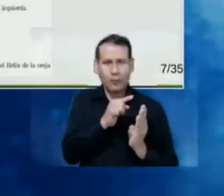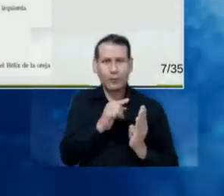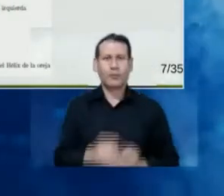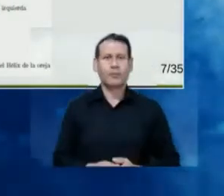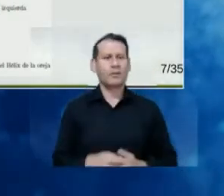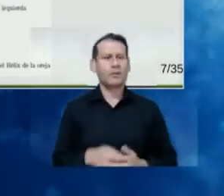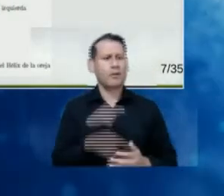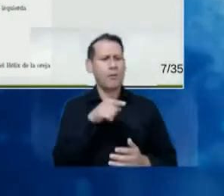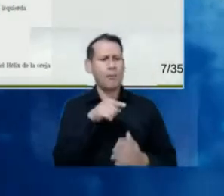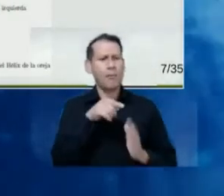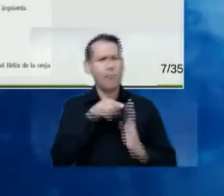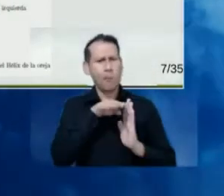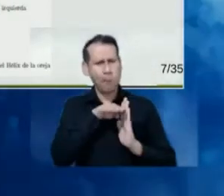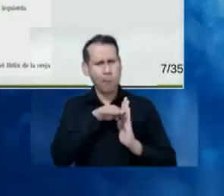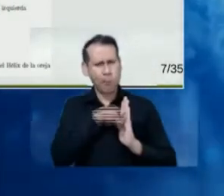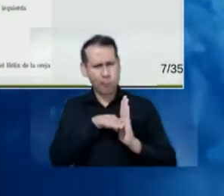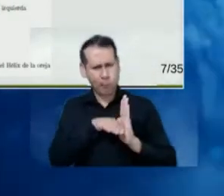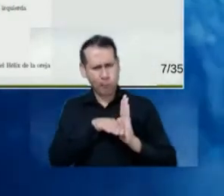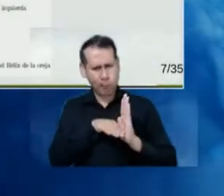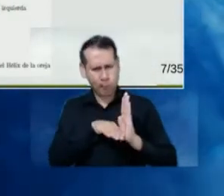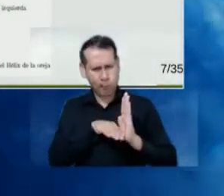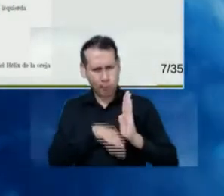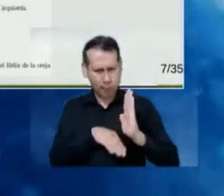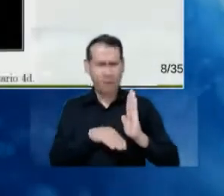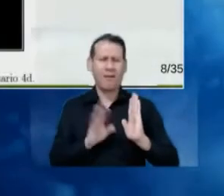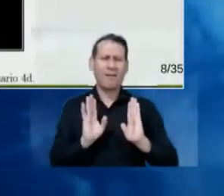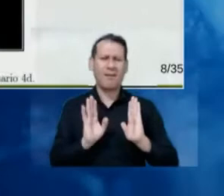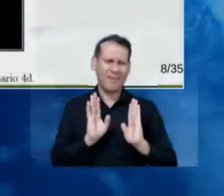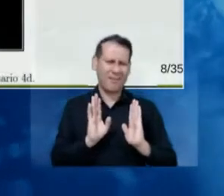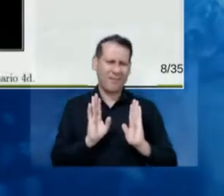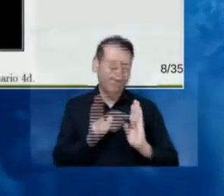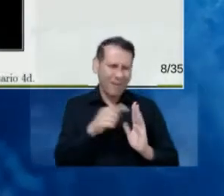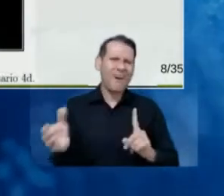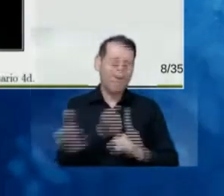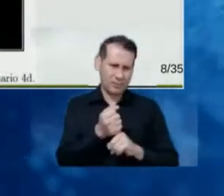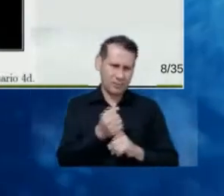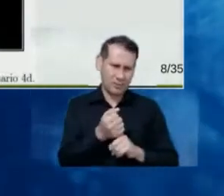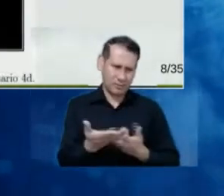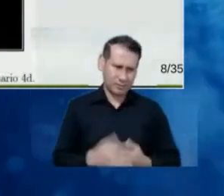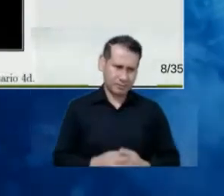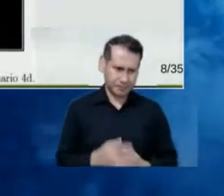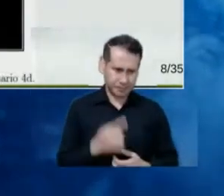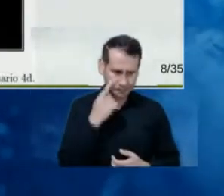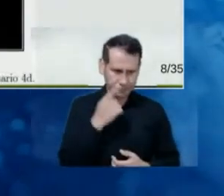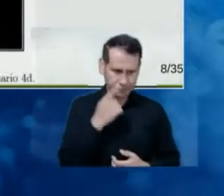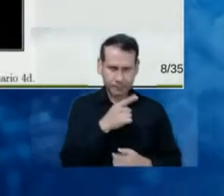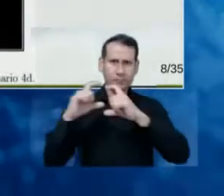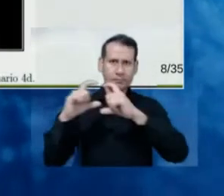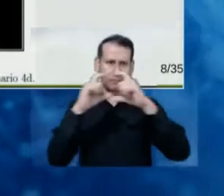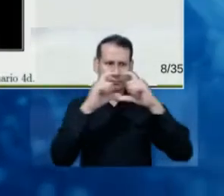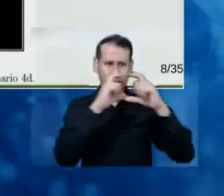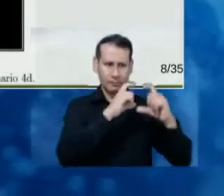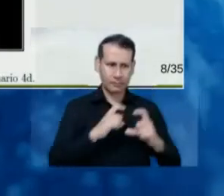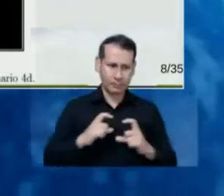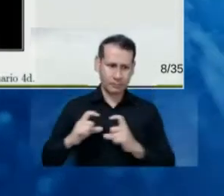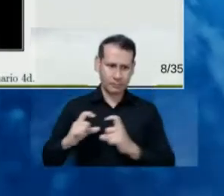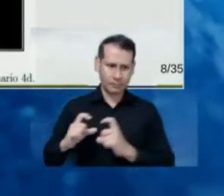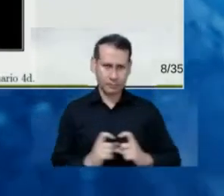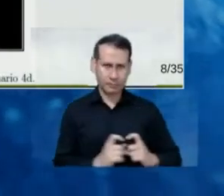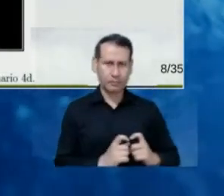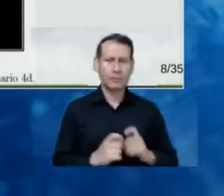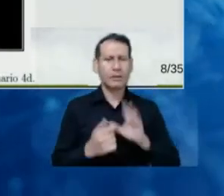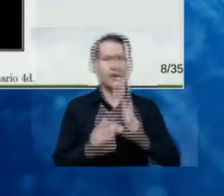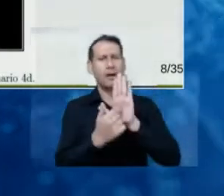the parameters of thermal simulations. Then I'm going to go more to the results. And here we have initially some sort